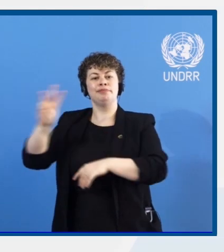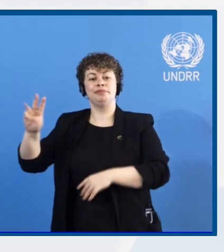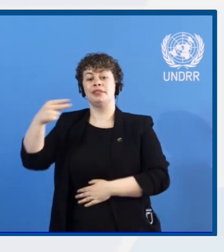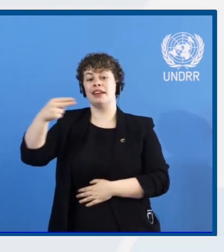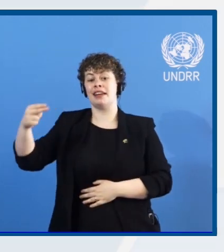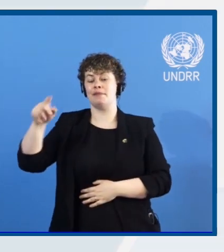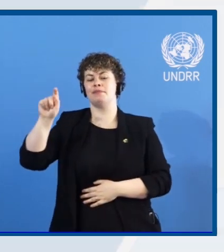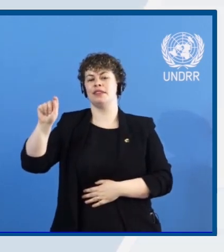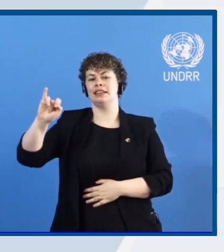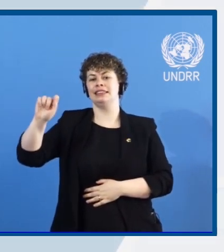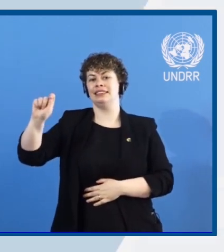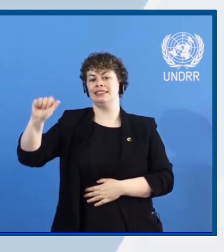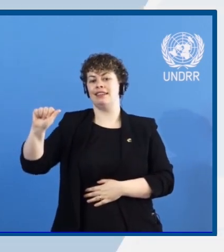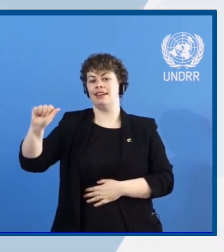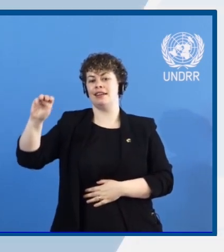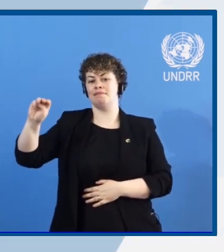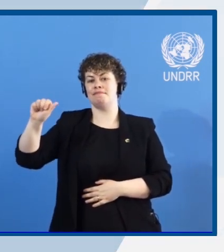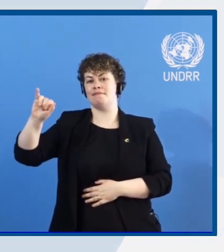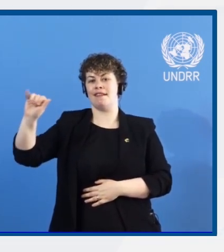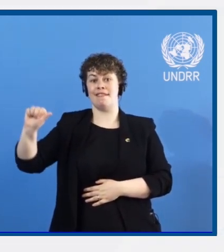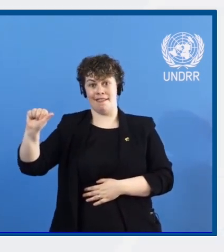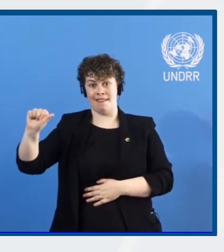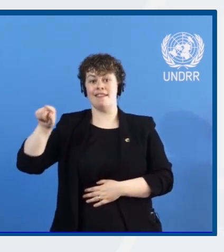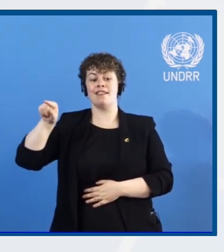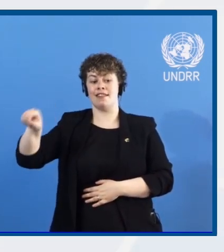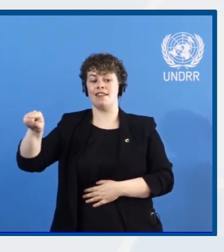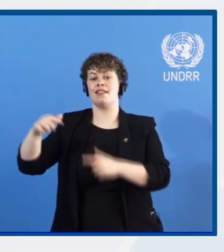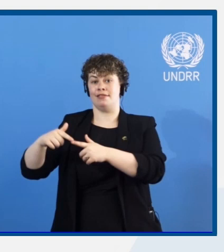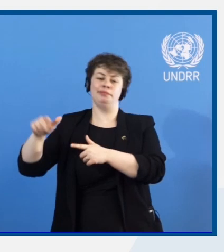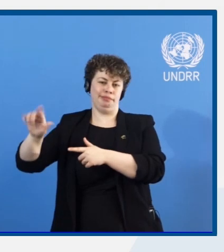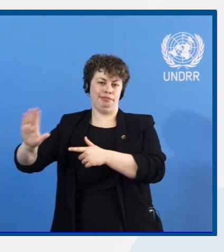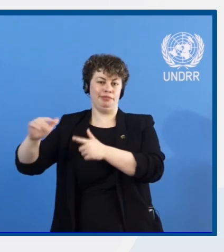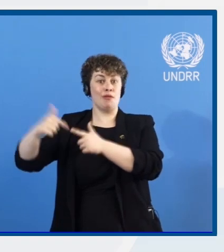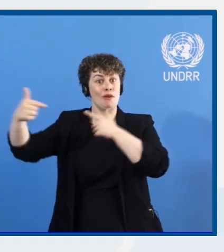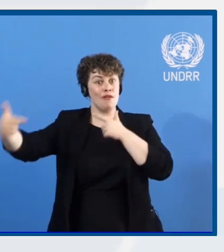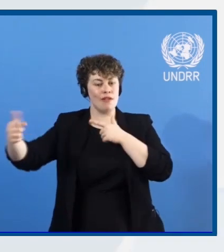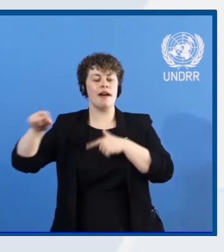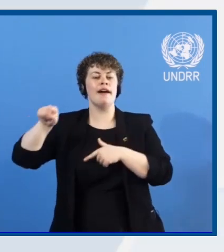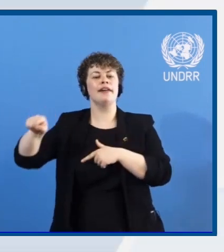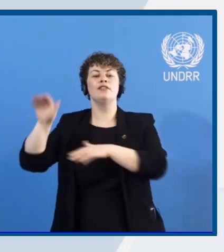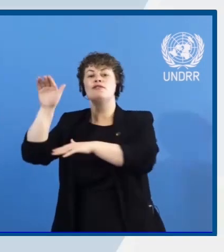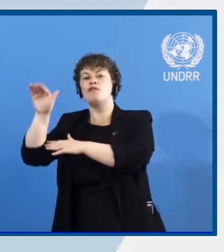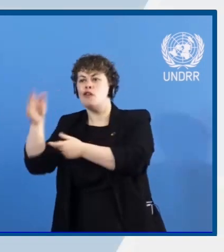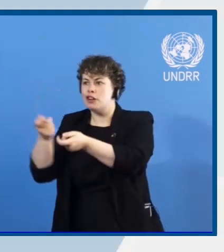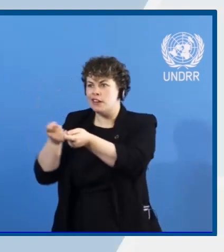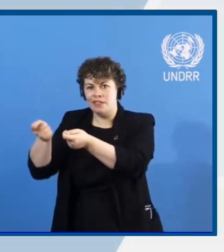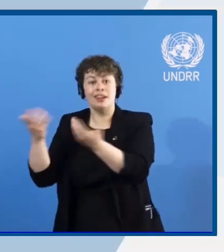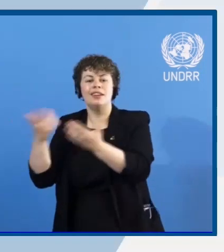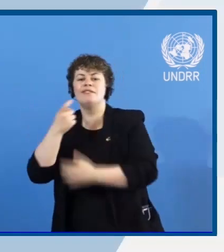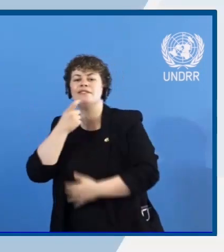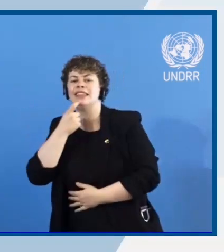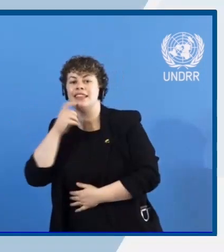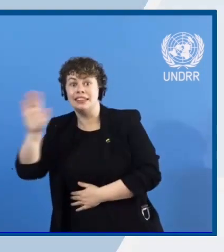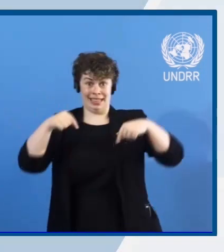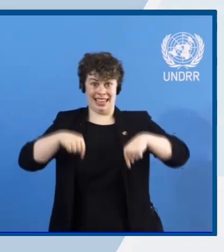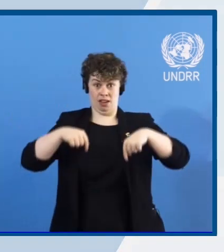of the Department for Development Policy, Ministry of Foreign Affairs of Finland. And here next to me at the podium, we have Mr.